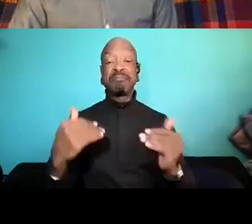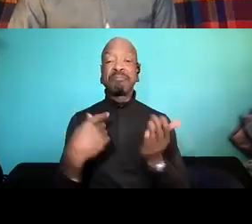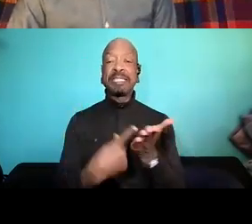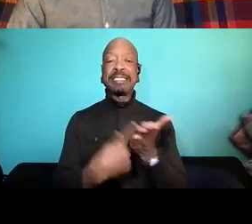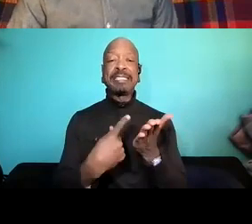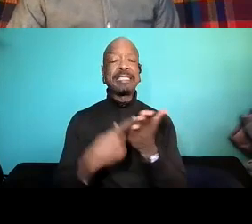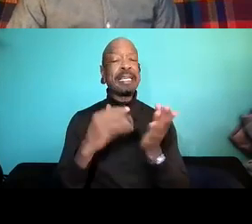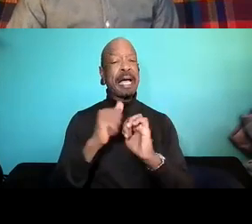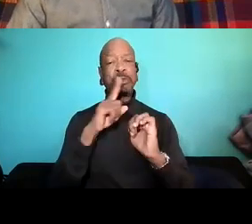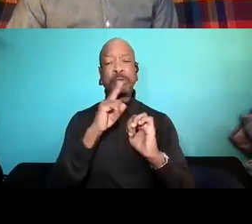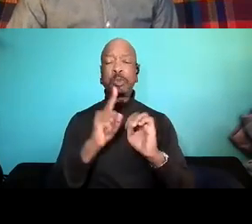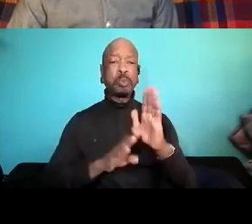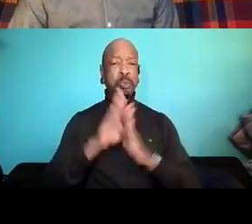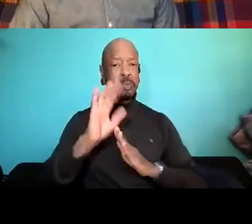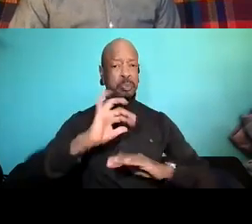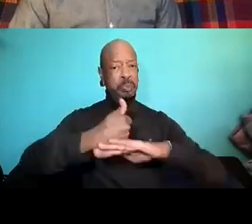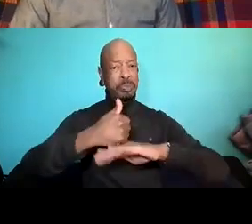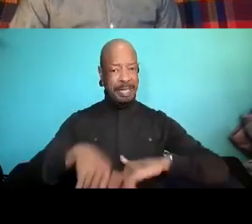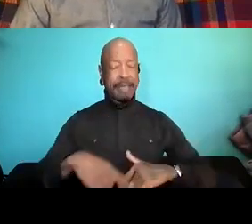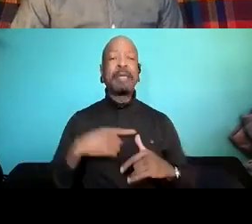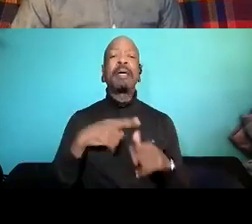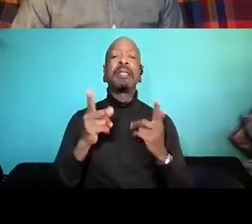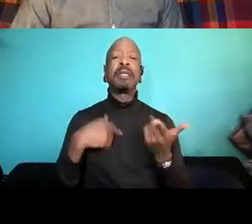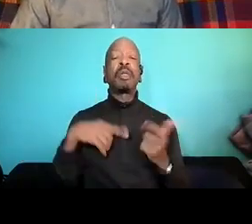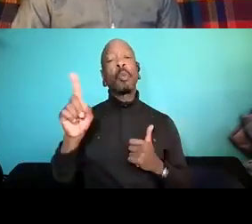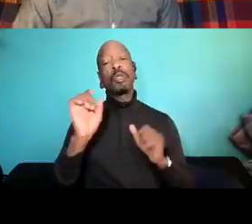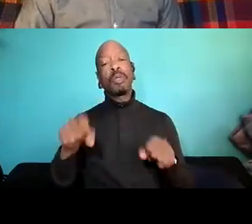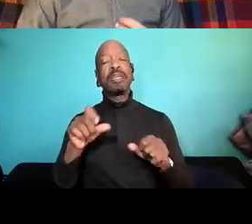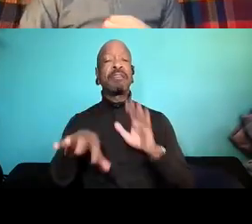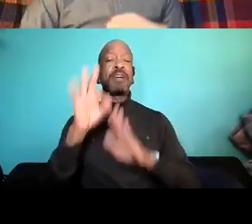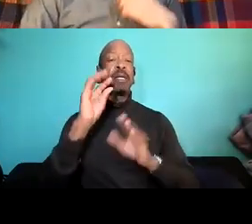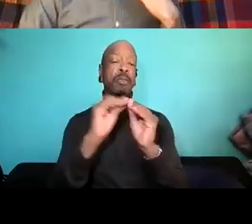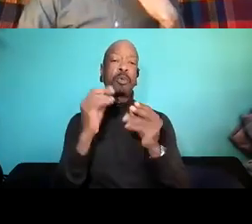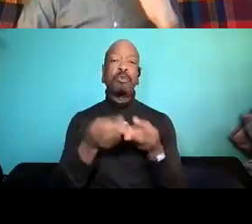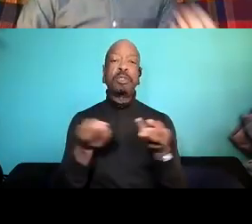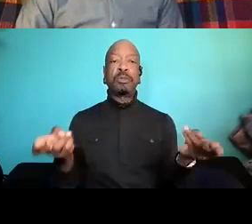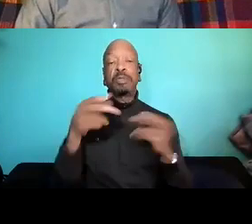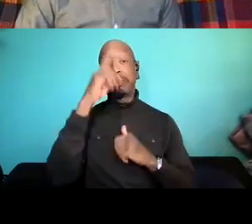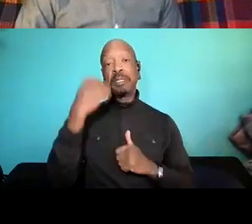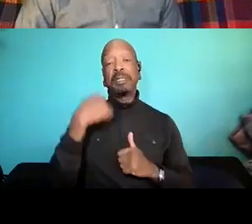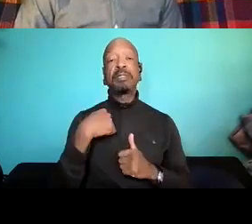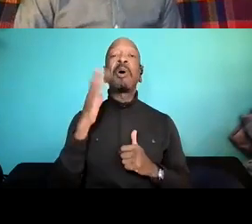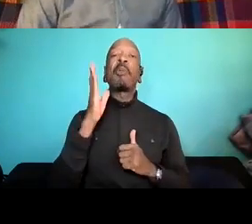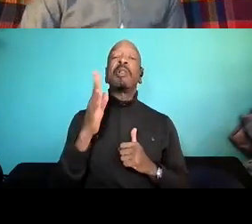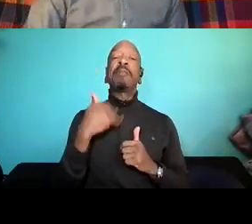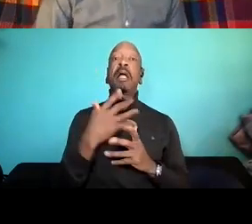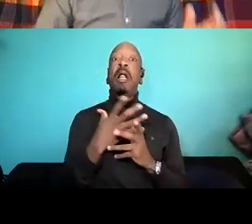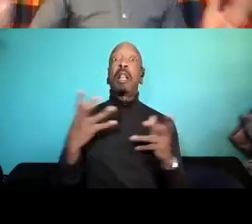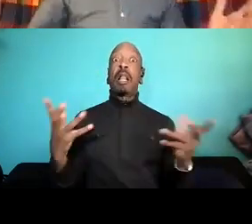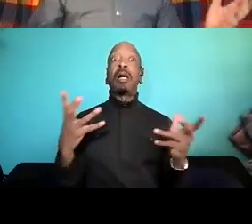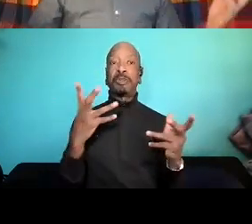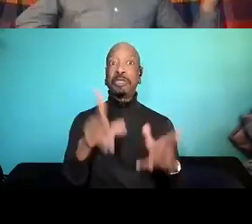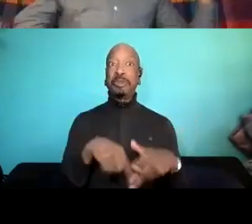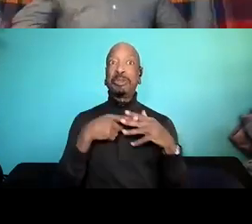And we're going to talk about where you can find more resources because there's going to be a lot coming at you. So